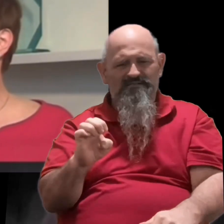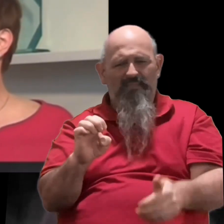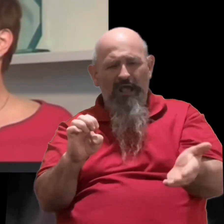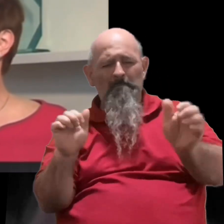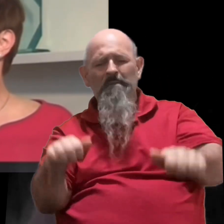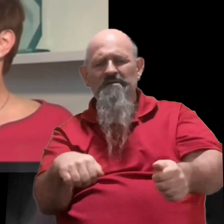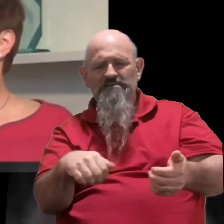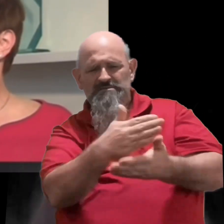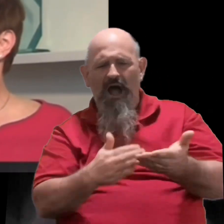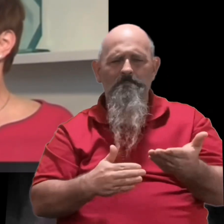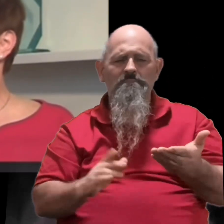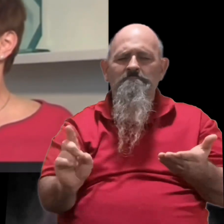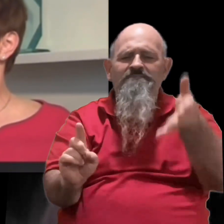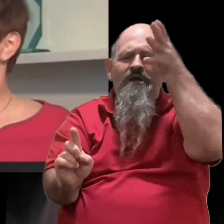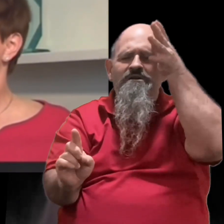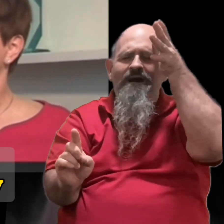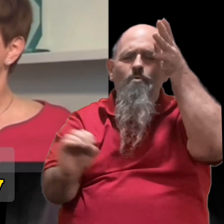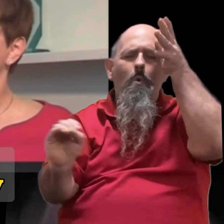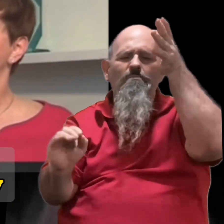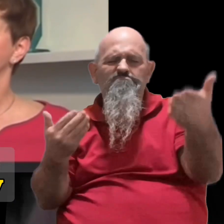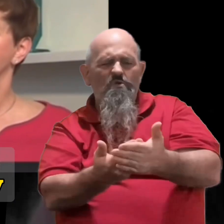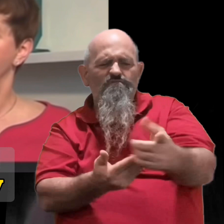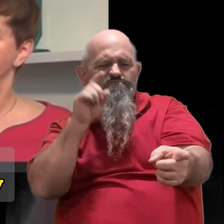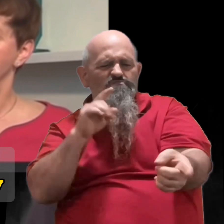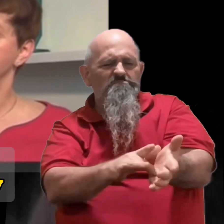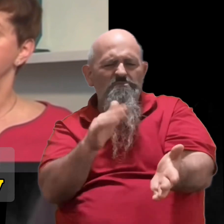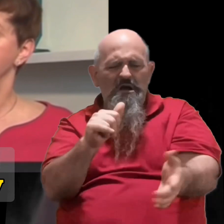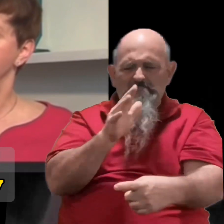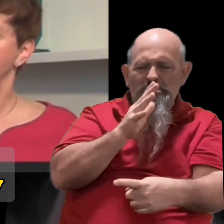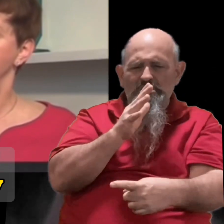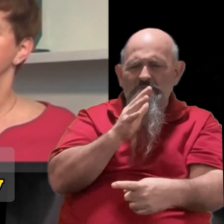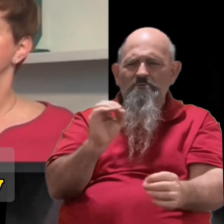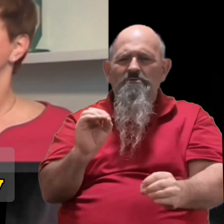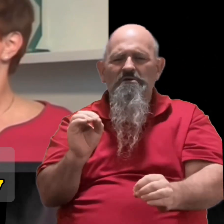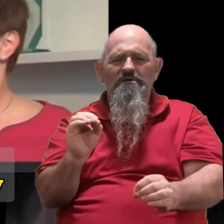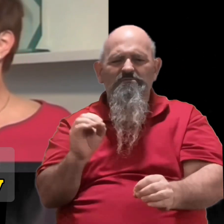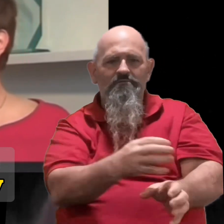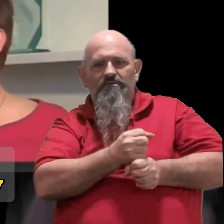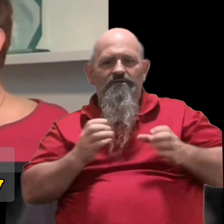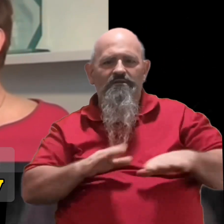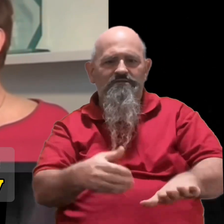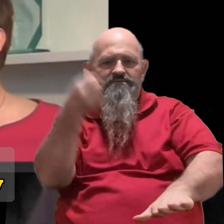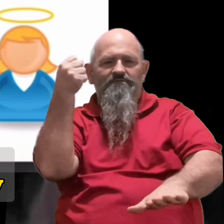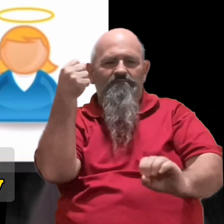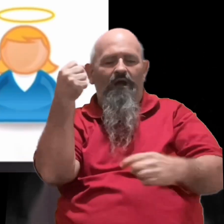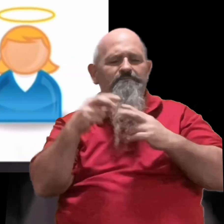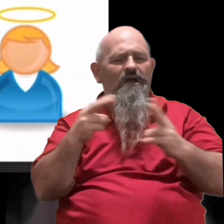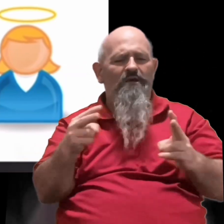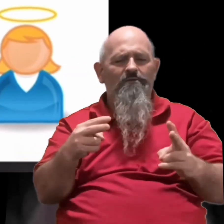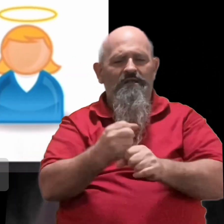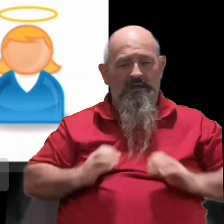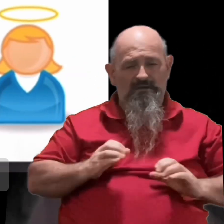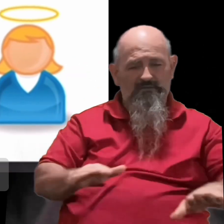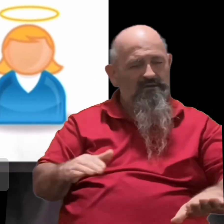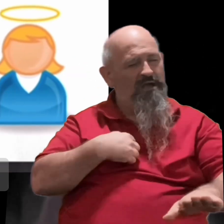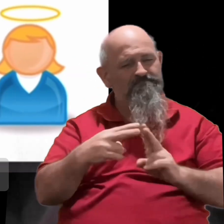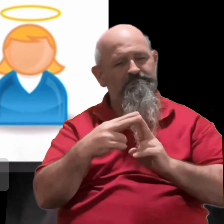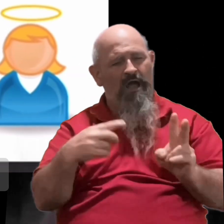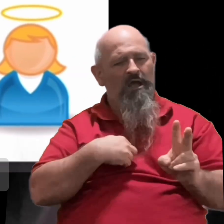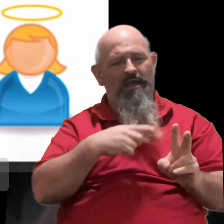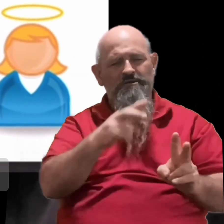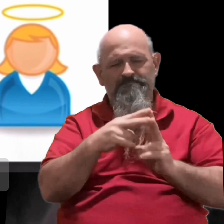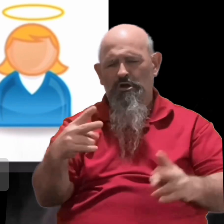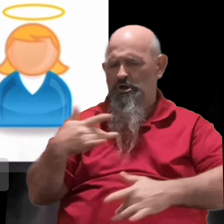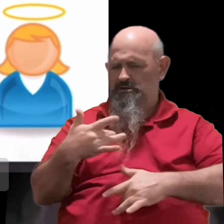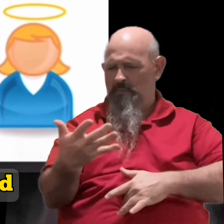be some, where the father is alleged abuse by the mother to get custody of the child. I'm actually